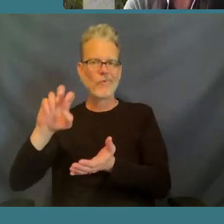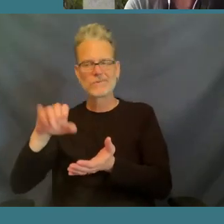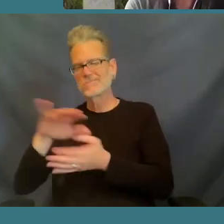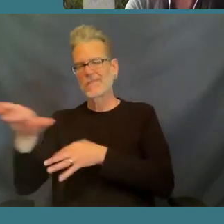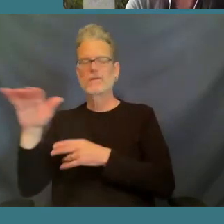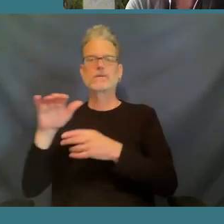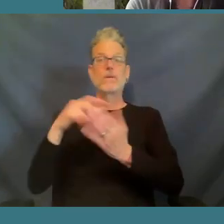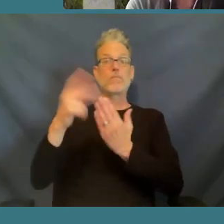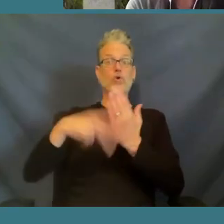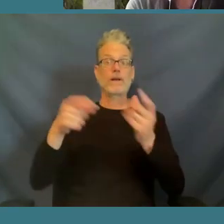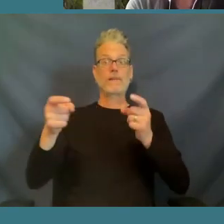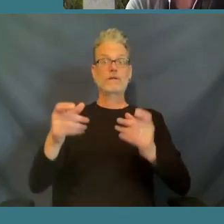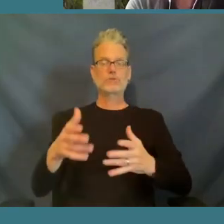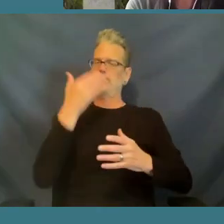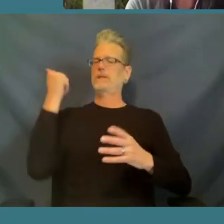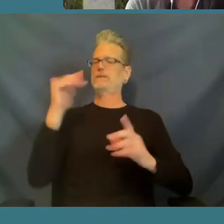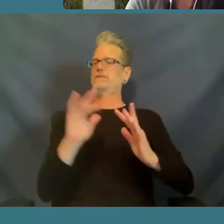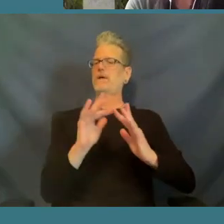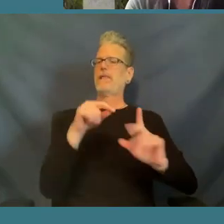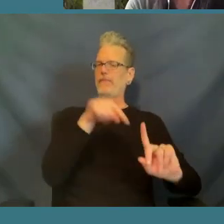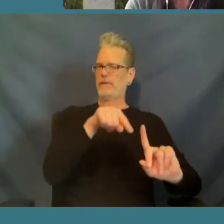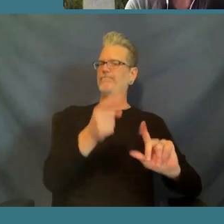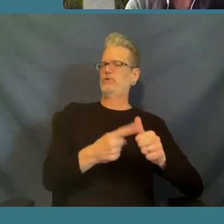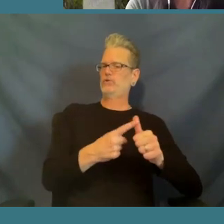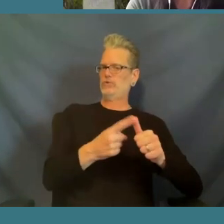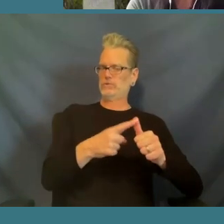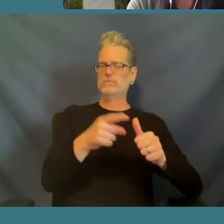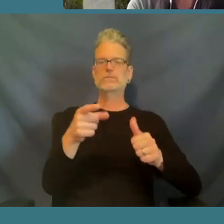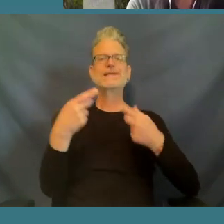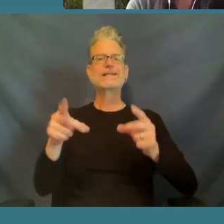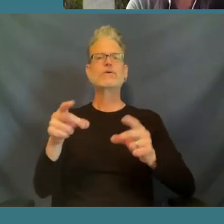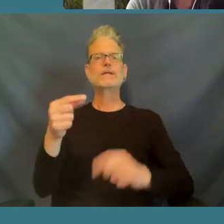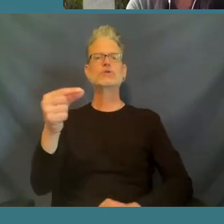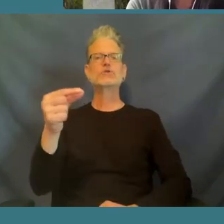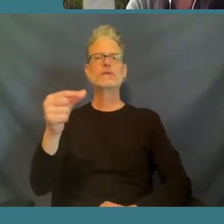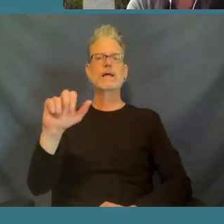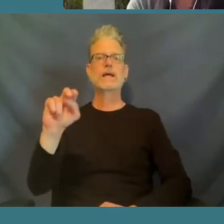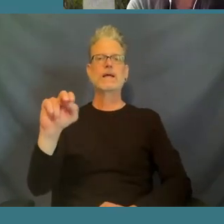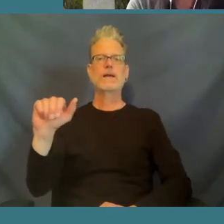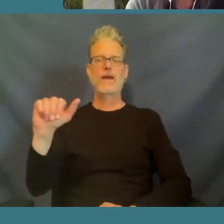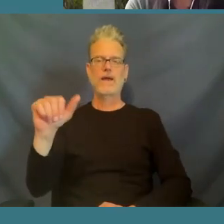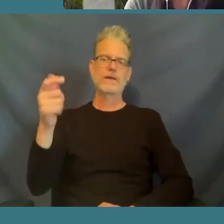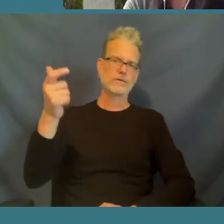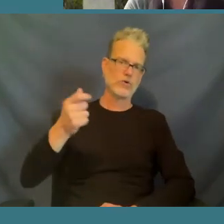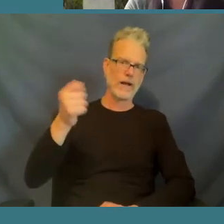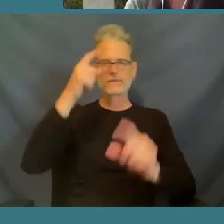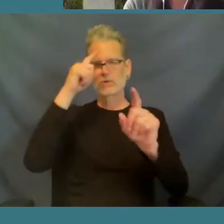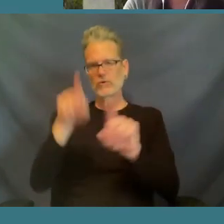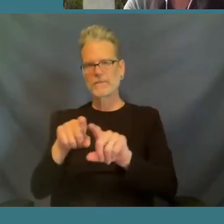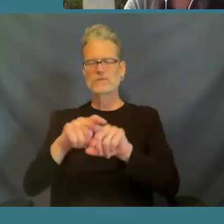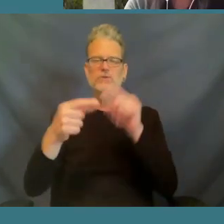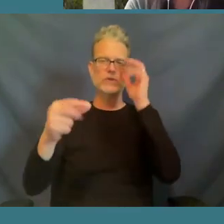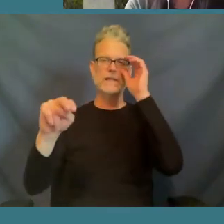manager is your best point of contact if you have questions. And during the G&A session, the grants and agreement session coming up, you'll learn more about